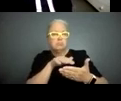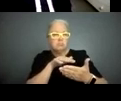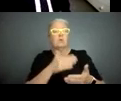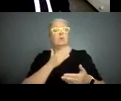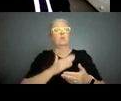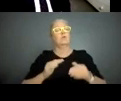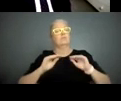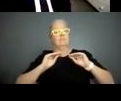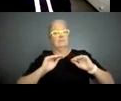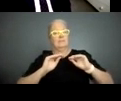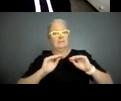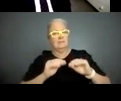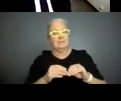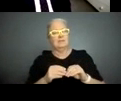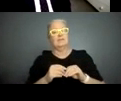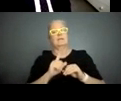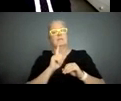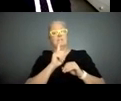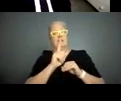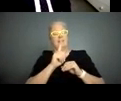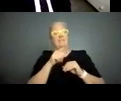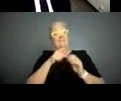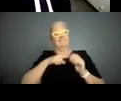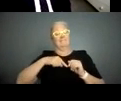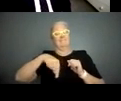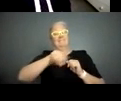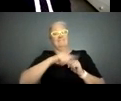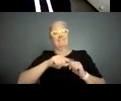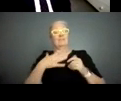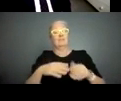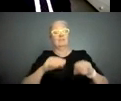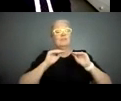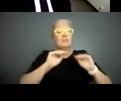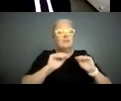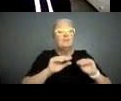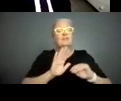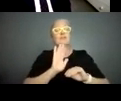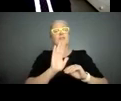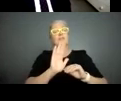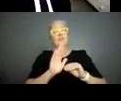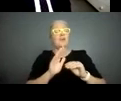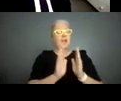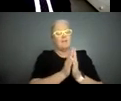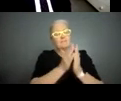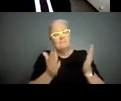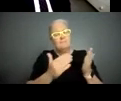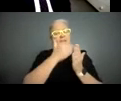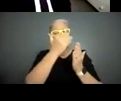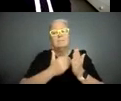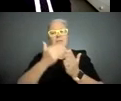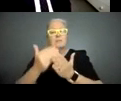of children with disabilities in the early stages. So the National Education Policy is talking at length